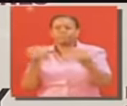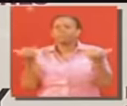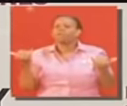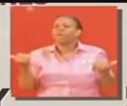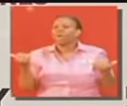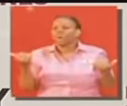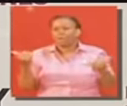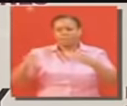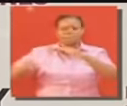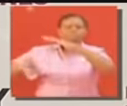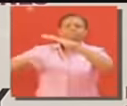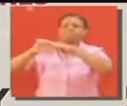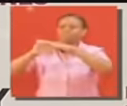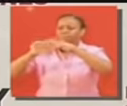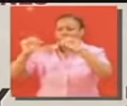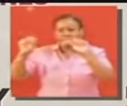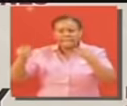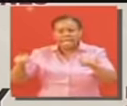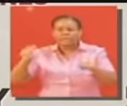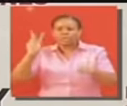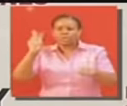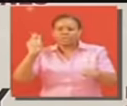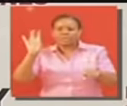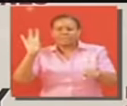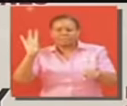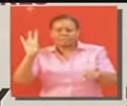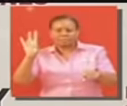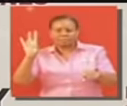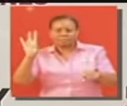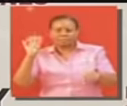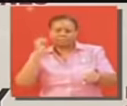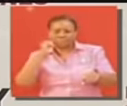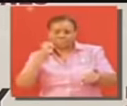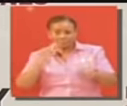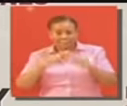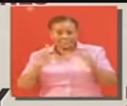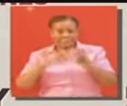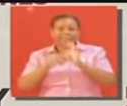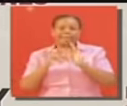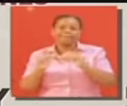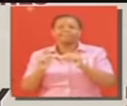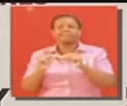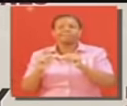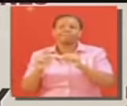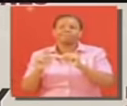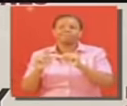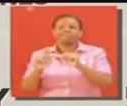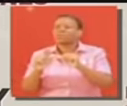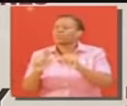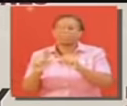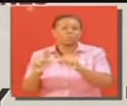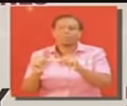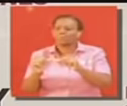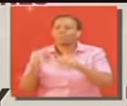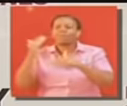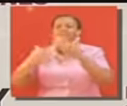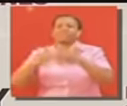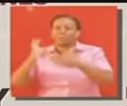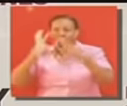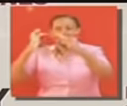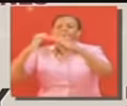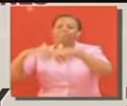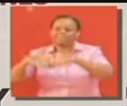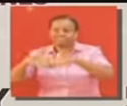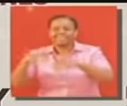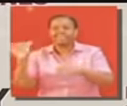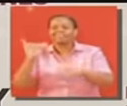doesn't mean we can run this system 24 hours a day, 7 days a week. It's like a car. You can't run it at top speed from